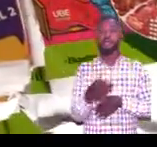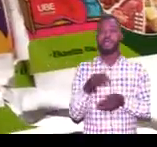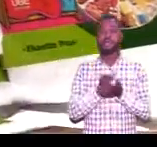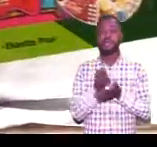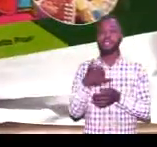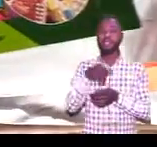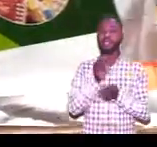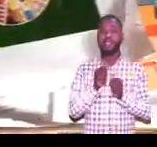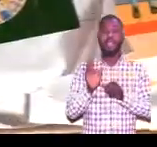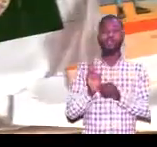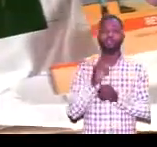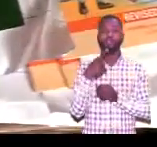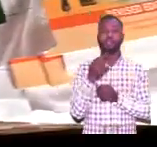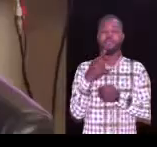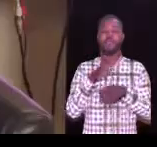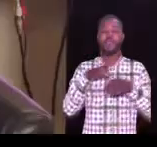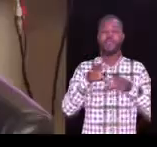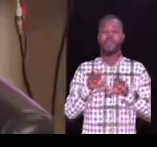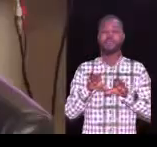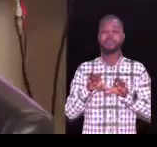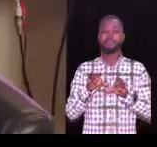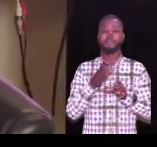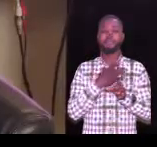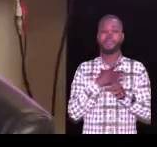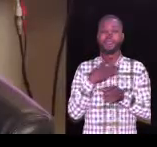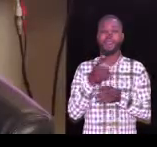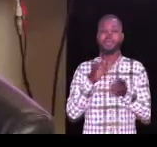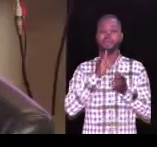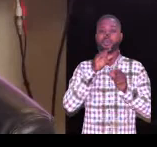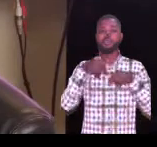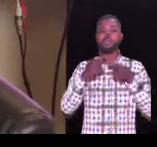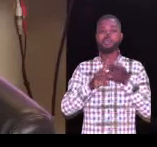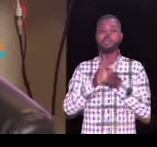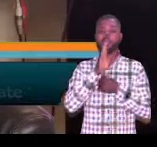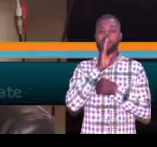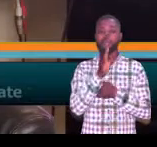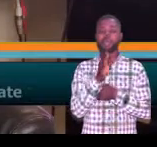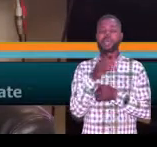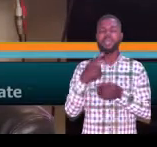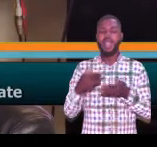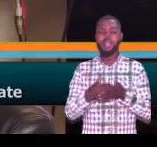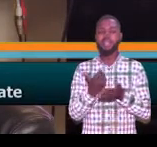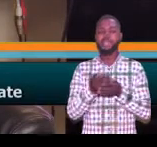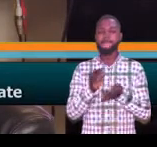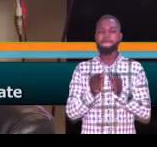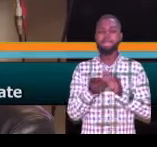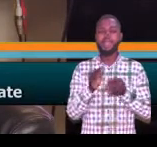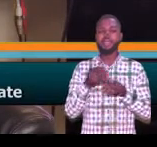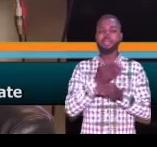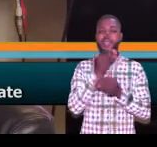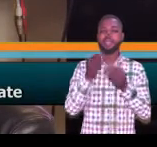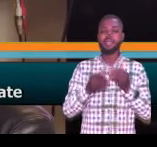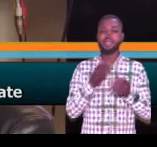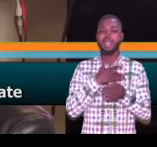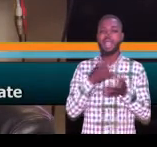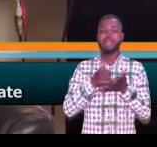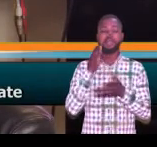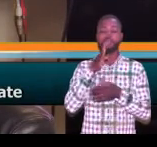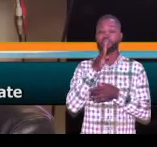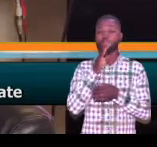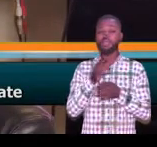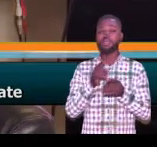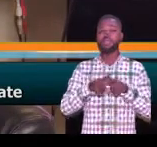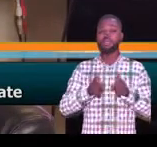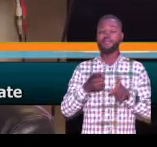that they can use in the class. And it's going to be something new. It's a new package entirely. and it's going to be